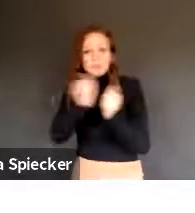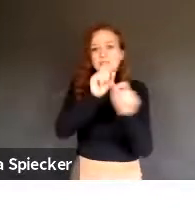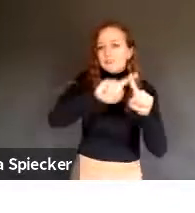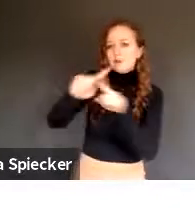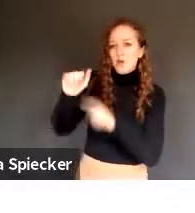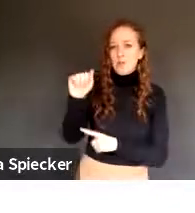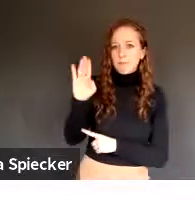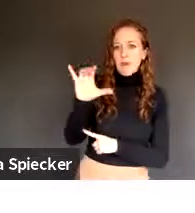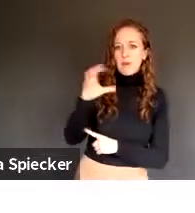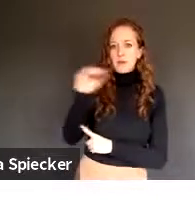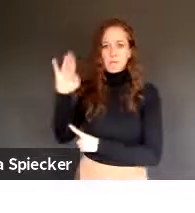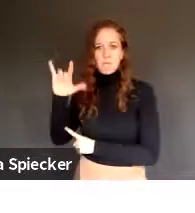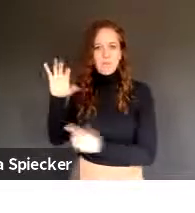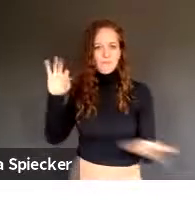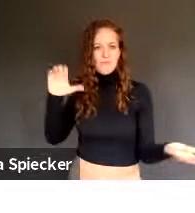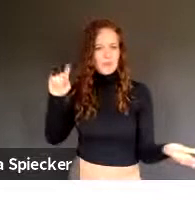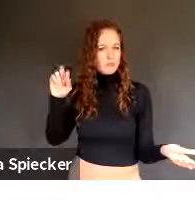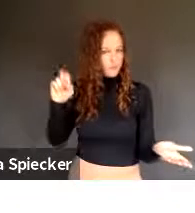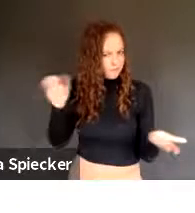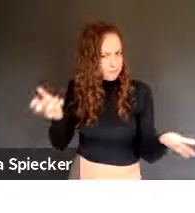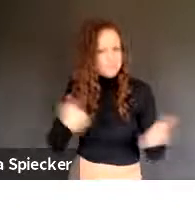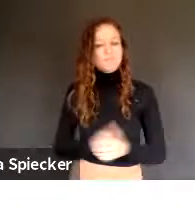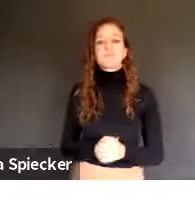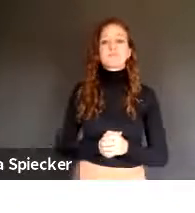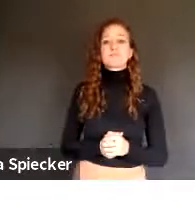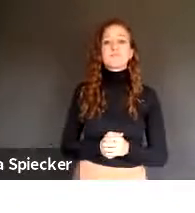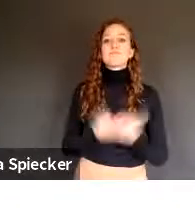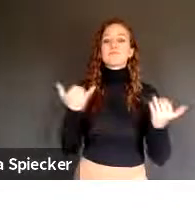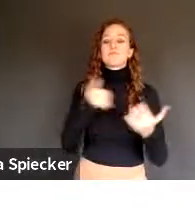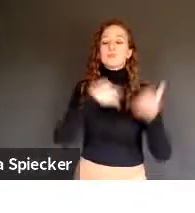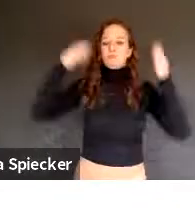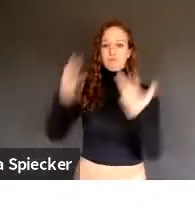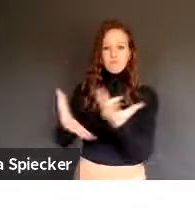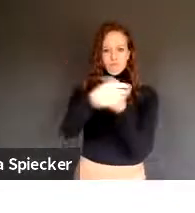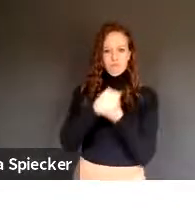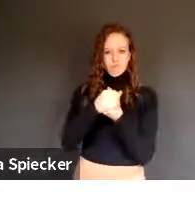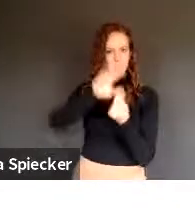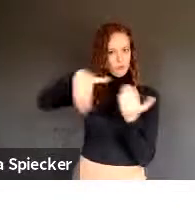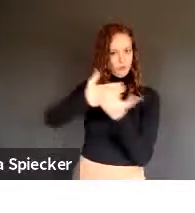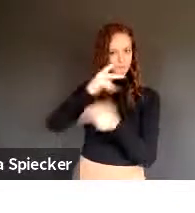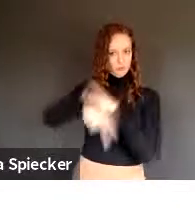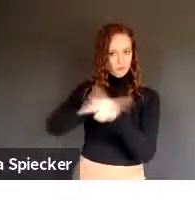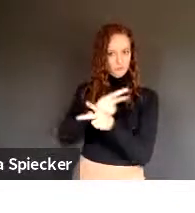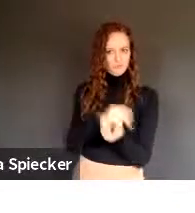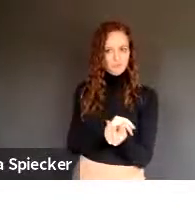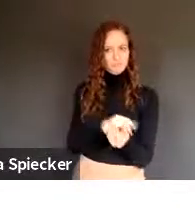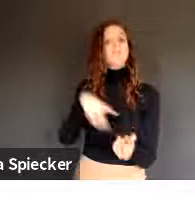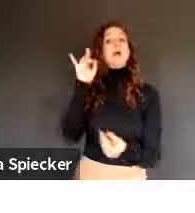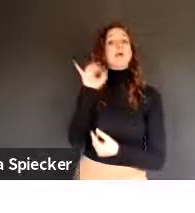the recent 2015-2016 El Nino event? And how might their patterns vary with abiotic and biotic